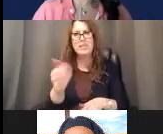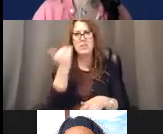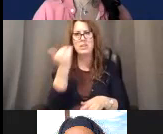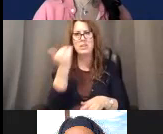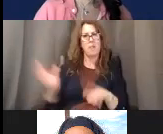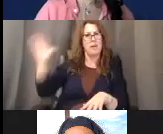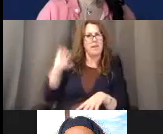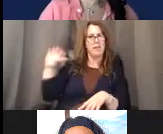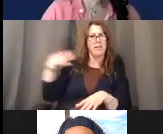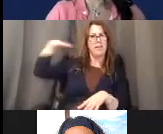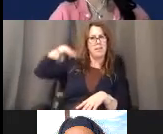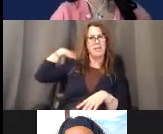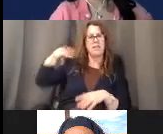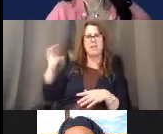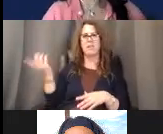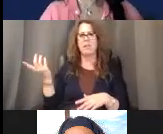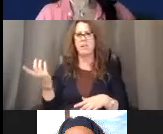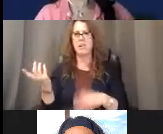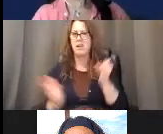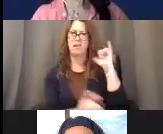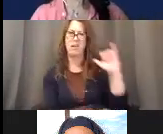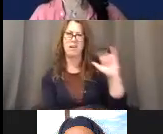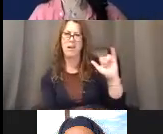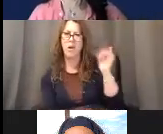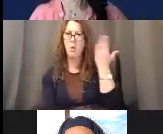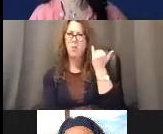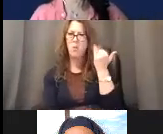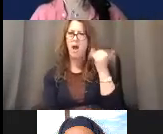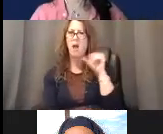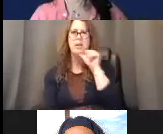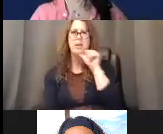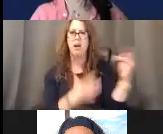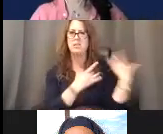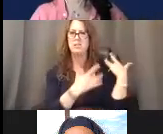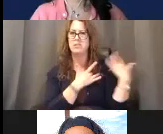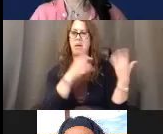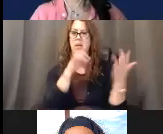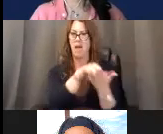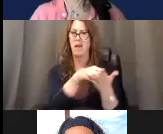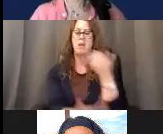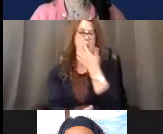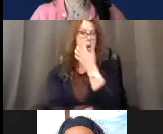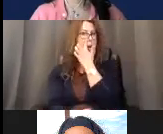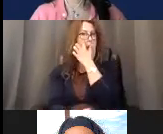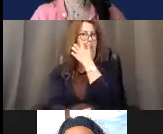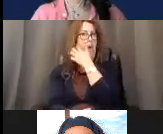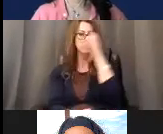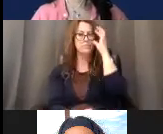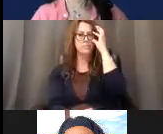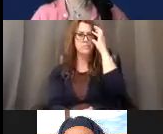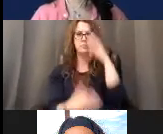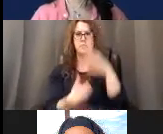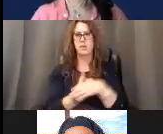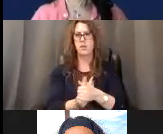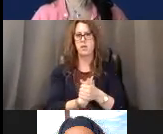shouldn't leave spaces being like, well, why are we not concerned about that, okay? And so so this is